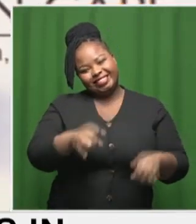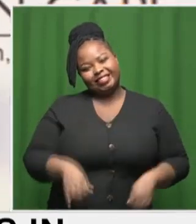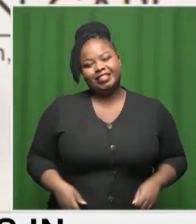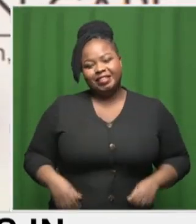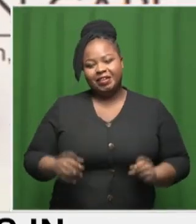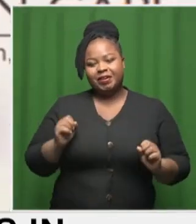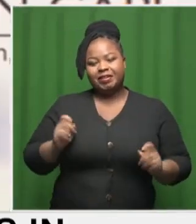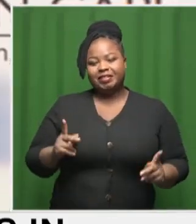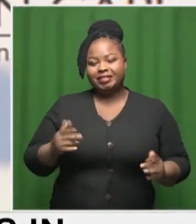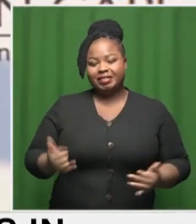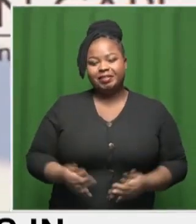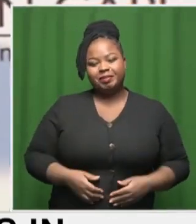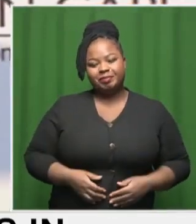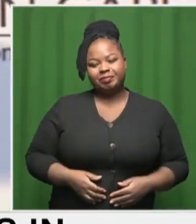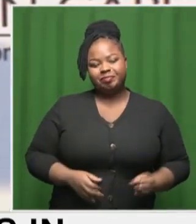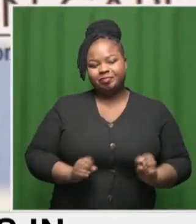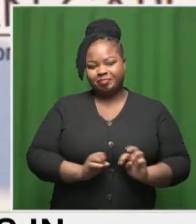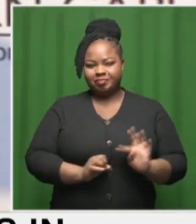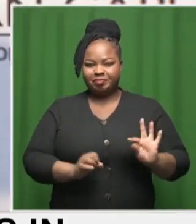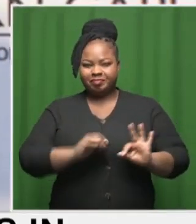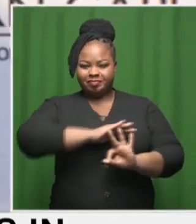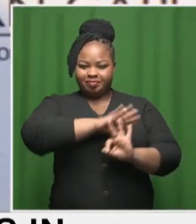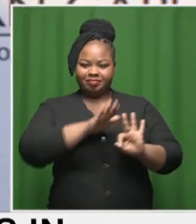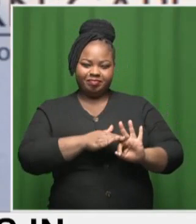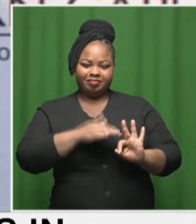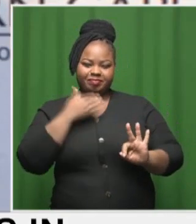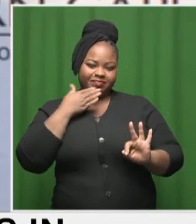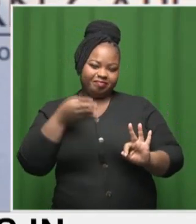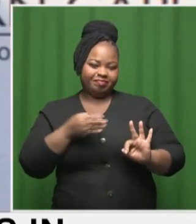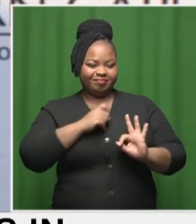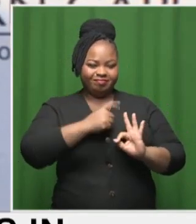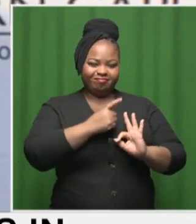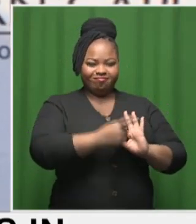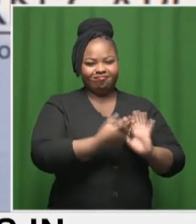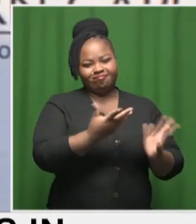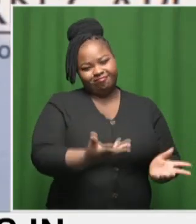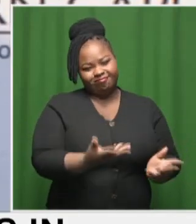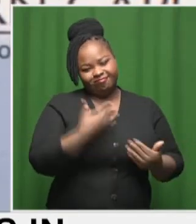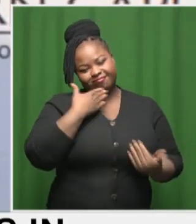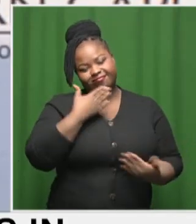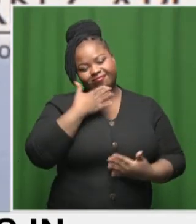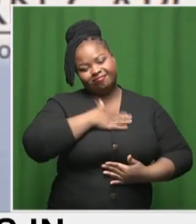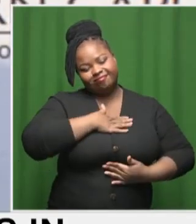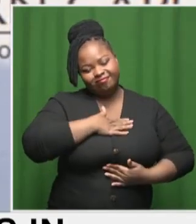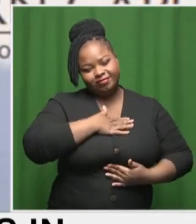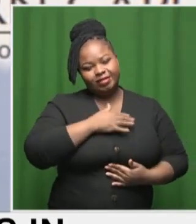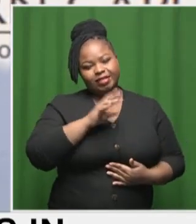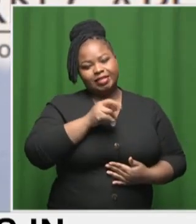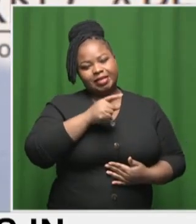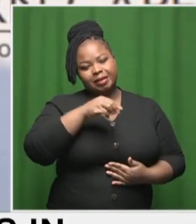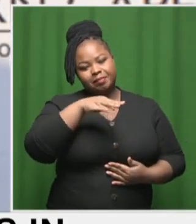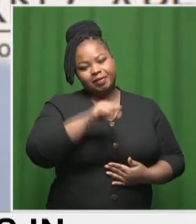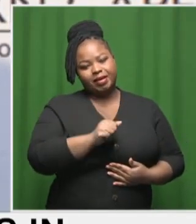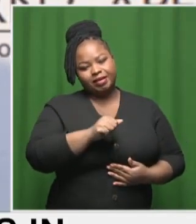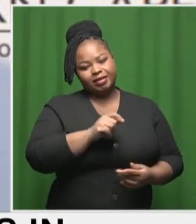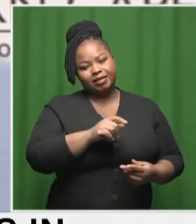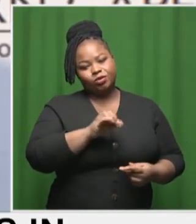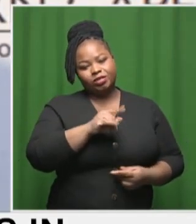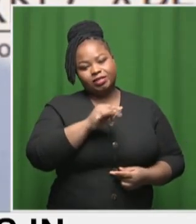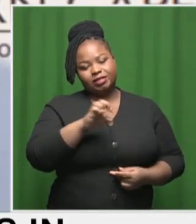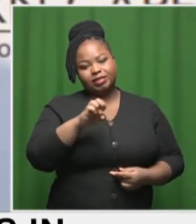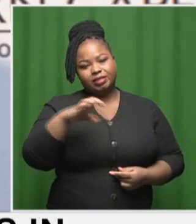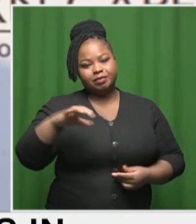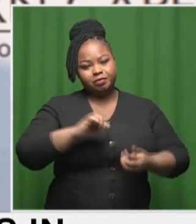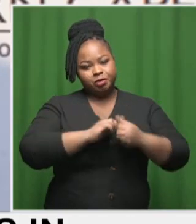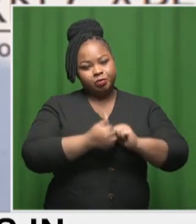world. That was my panel and my guests that were joining us here. Such a pleasure having Ngeba Kontisiwe, who's the Eastern